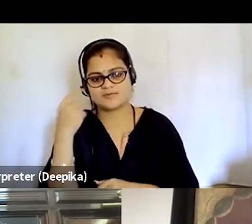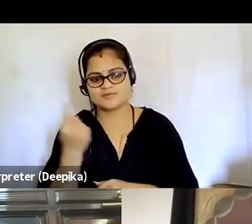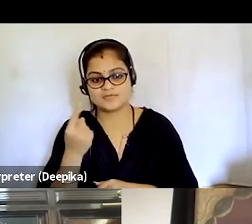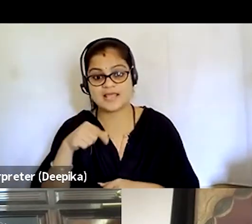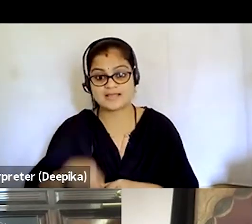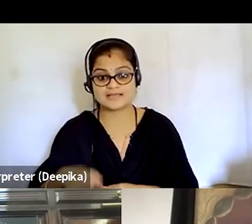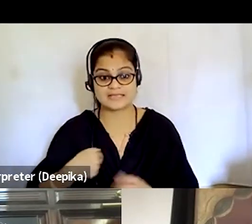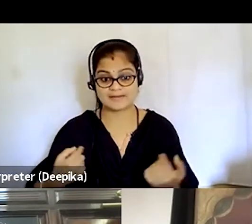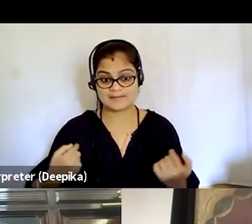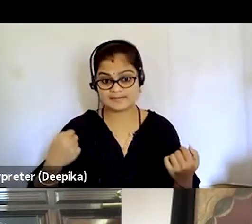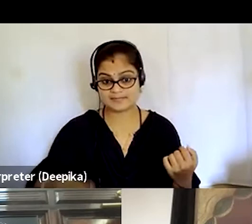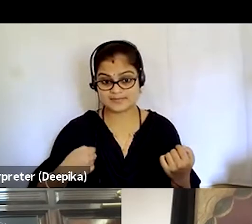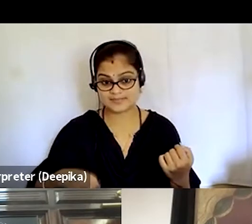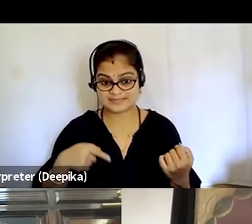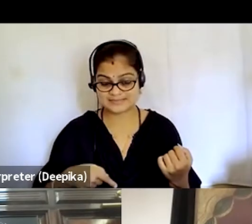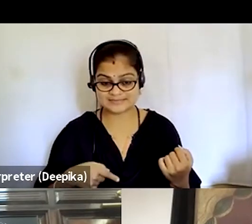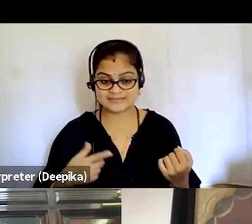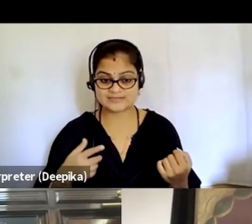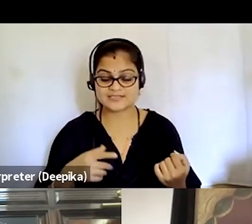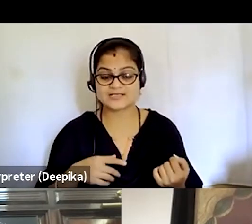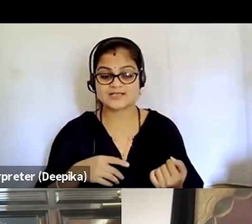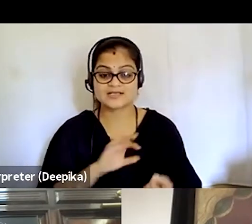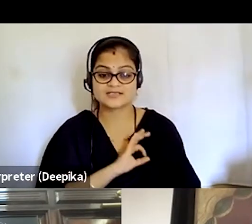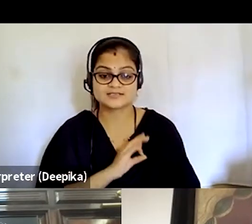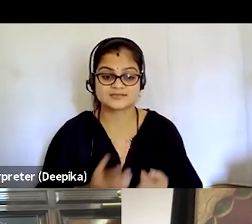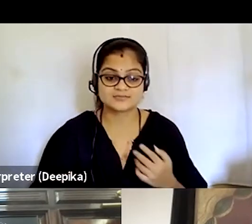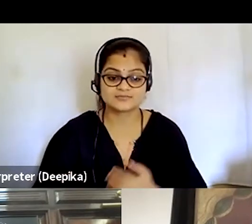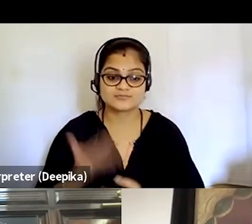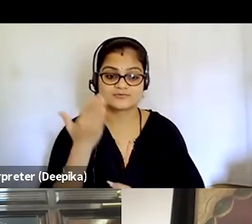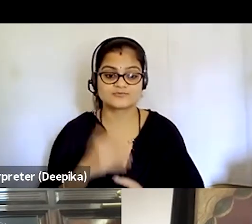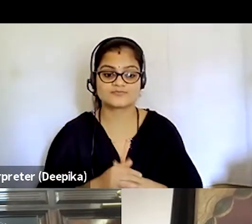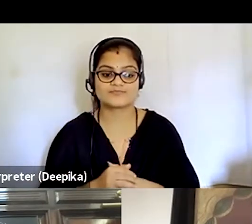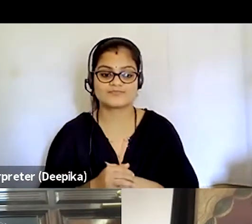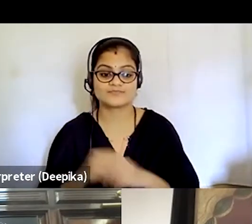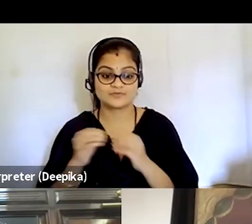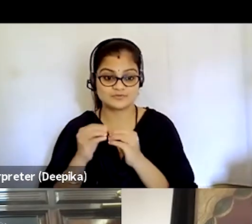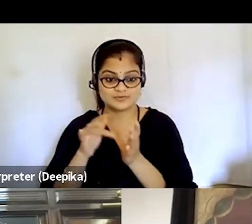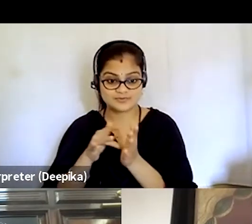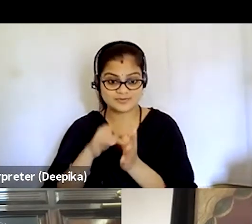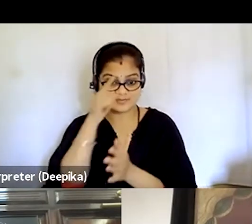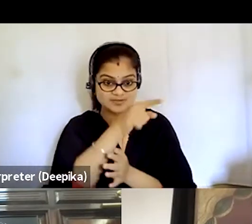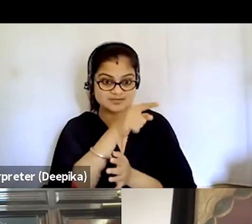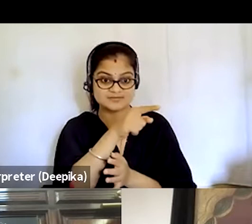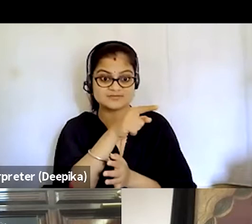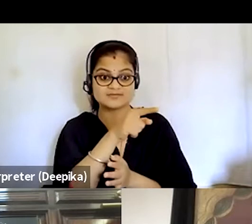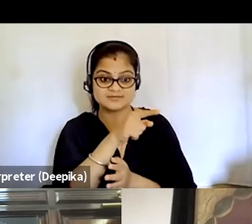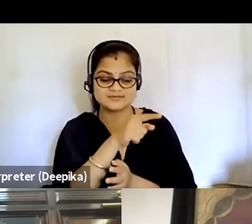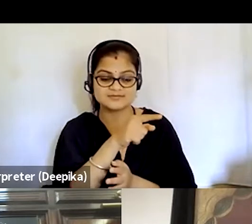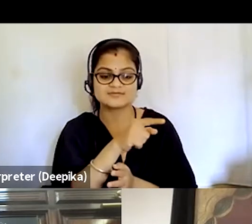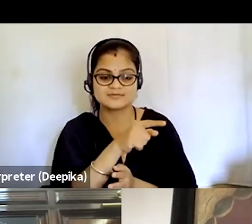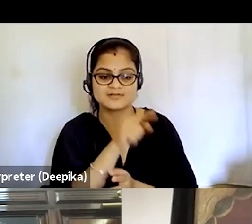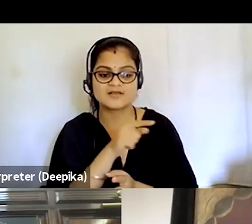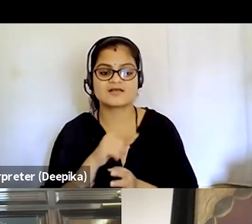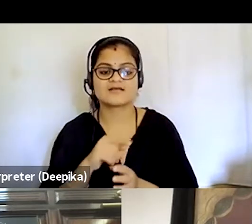that I obviously like is the Stratocaster, given to me by Mark Knopfler. So there's only two of them in the